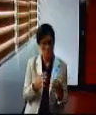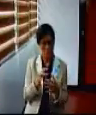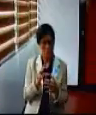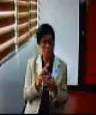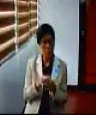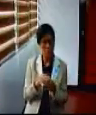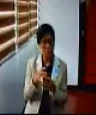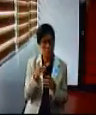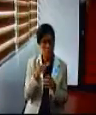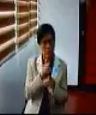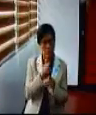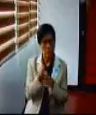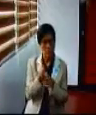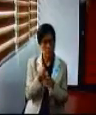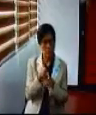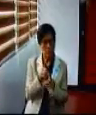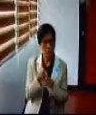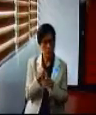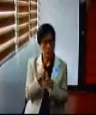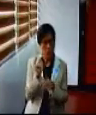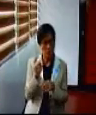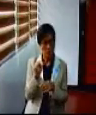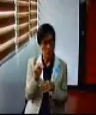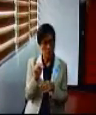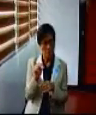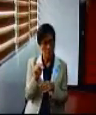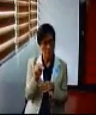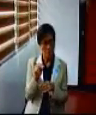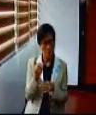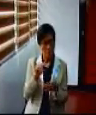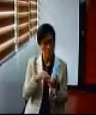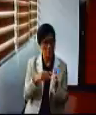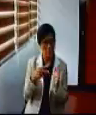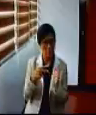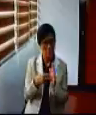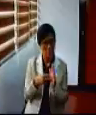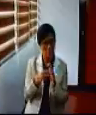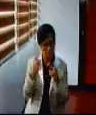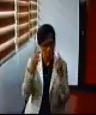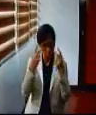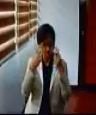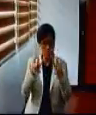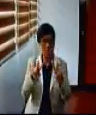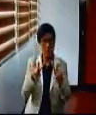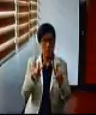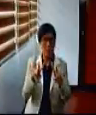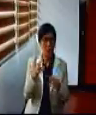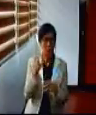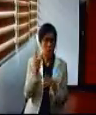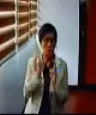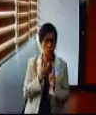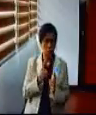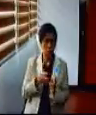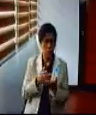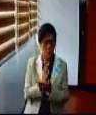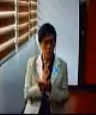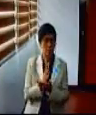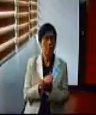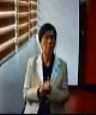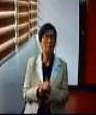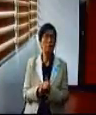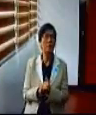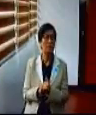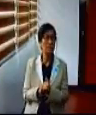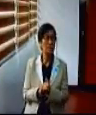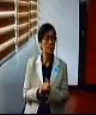diligence necessarily means it is violating human rights. Was that the question? That's